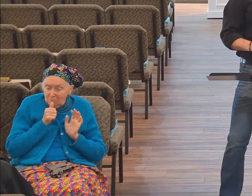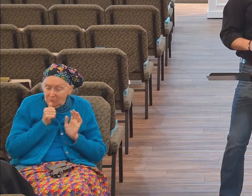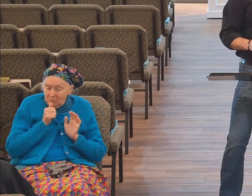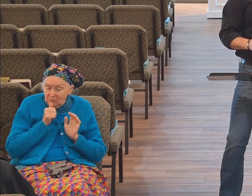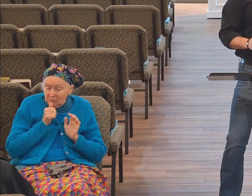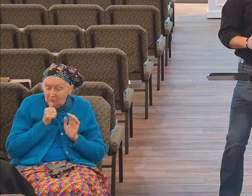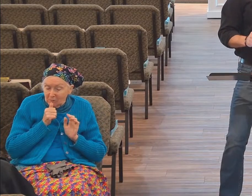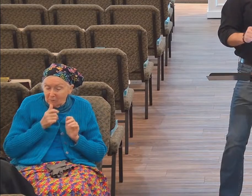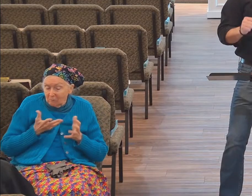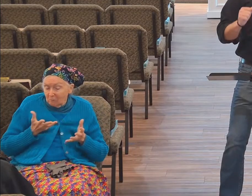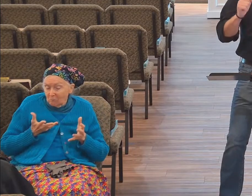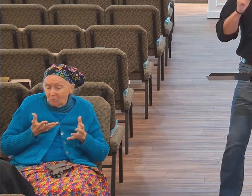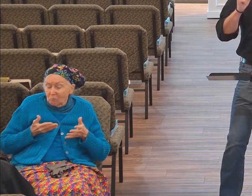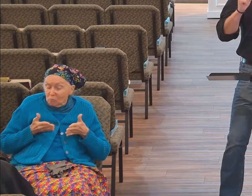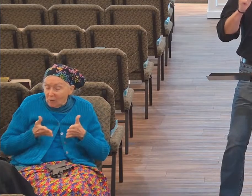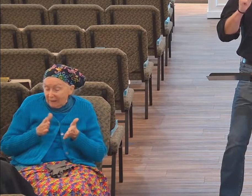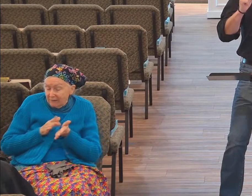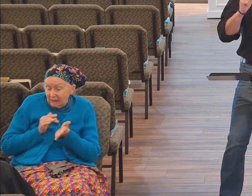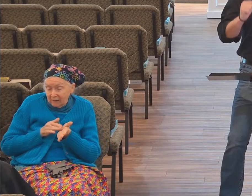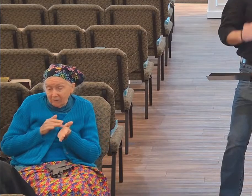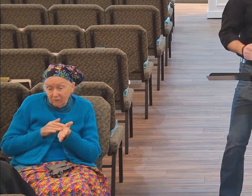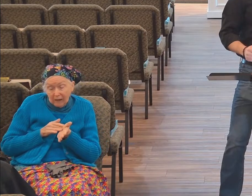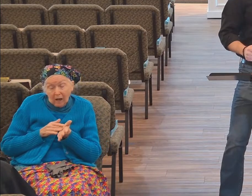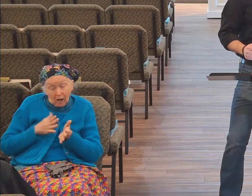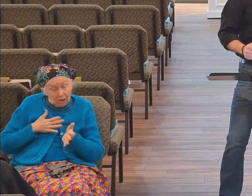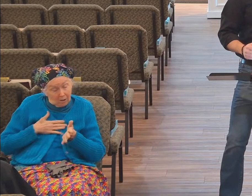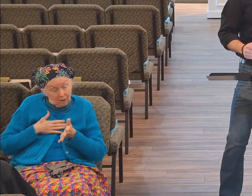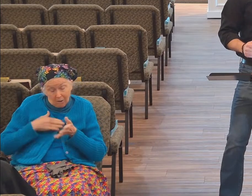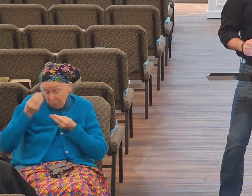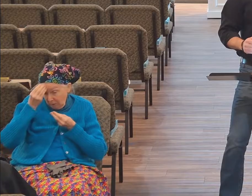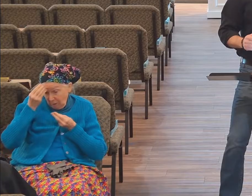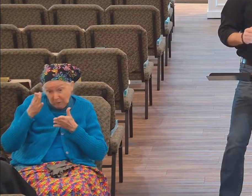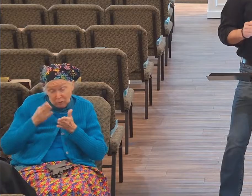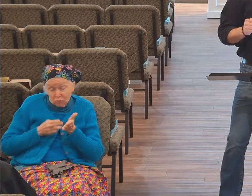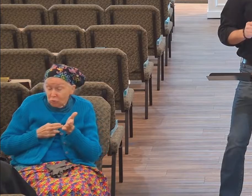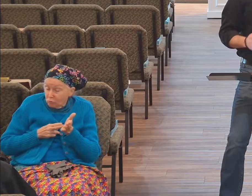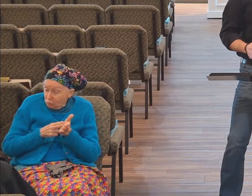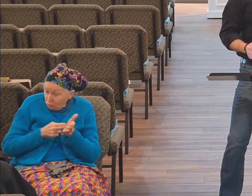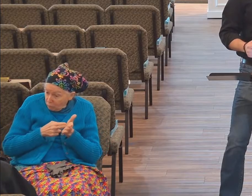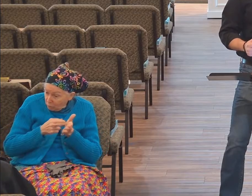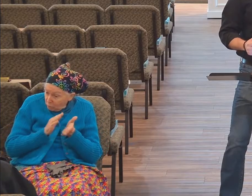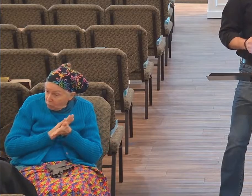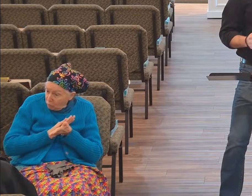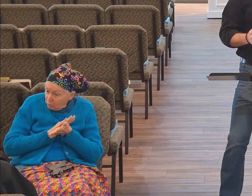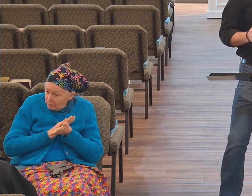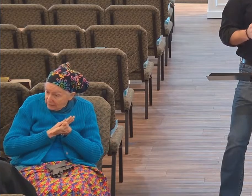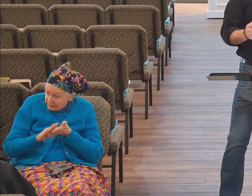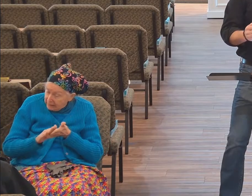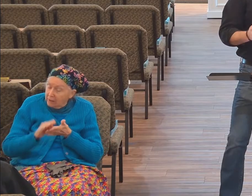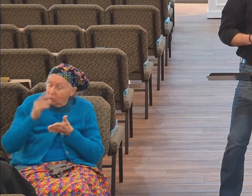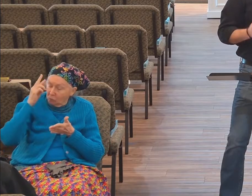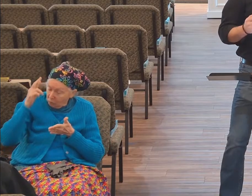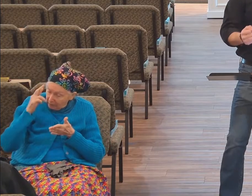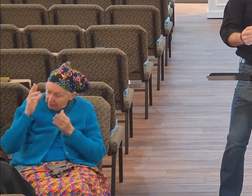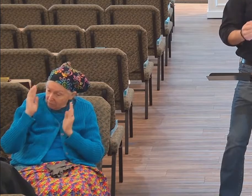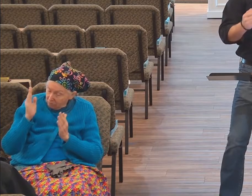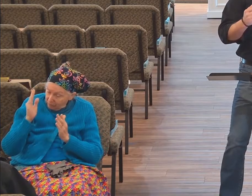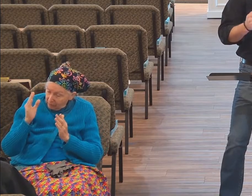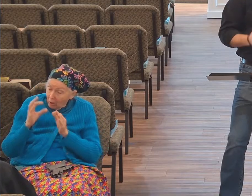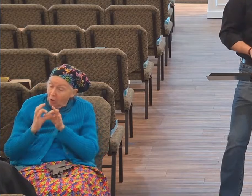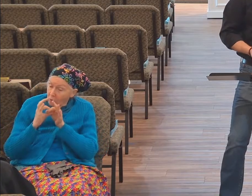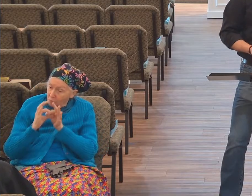true, okay? Motives clean. The relationships that were developed